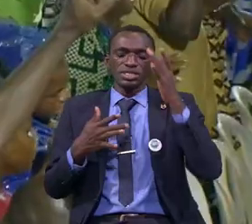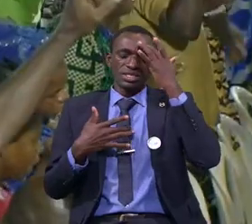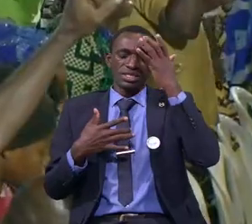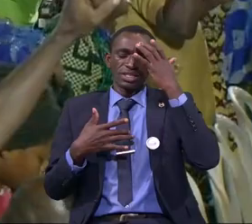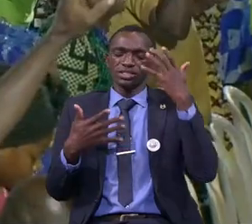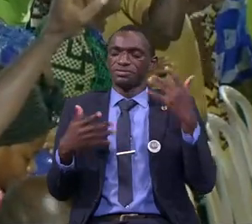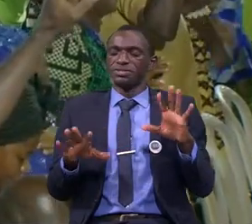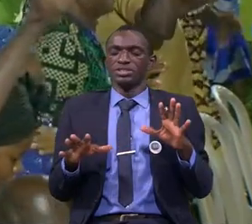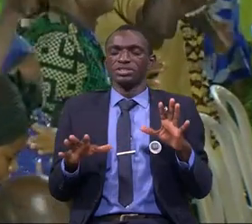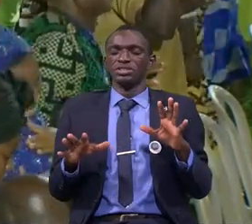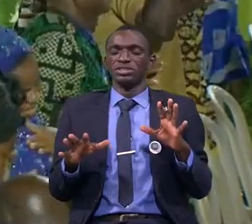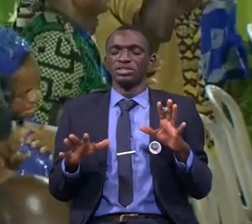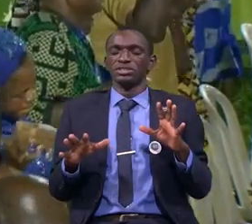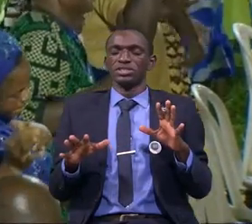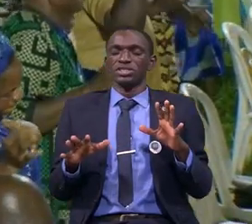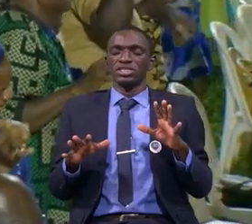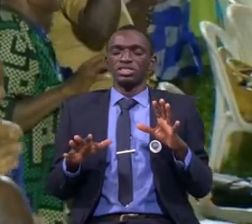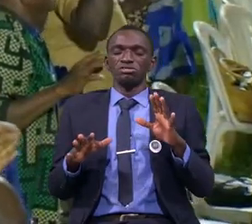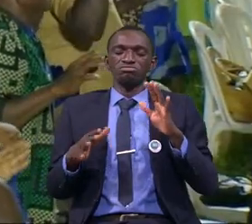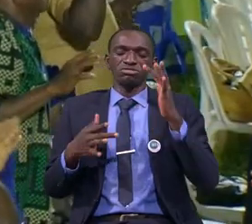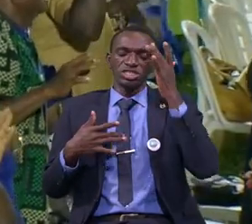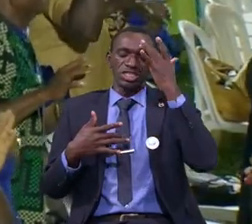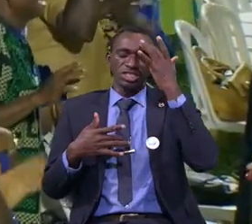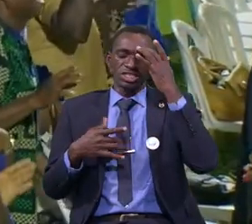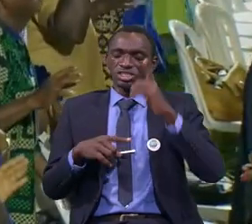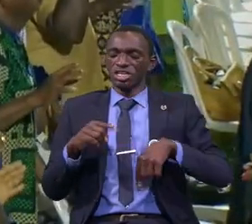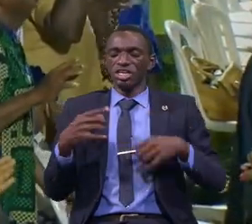finished. Incurable disease finished.